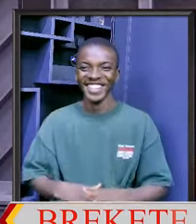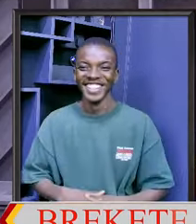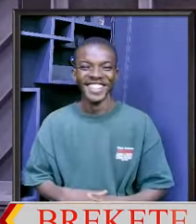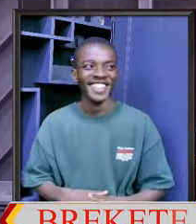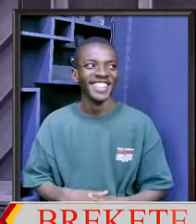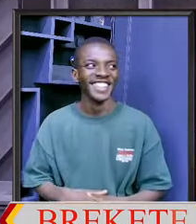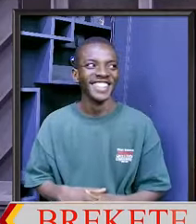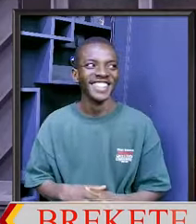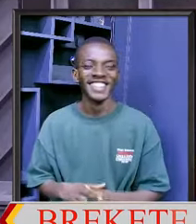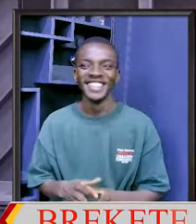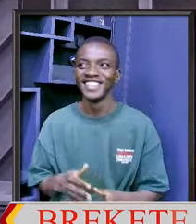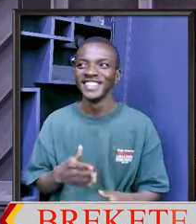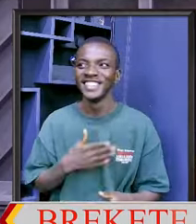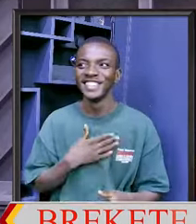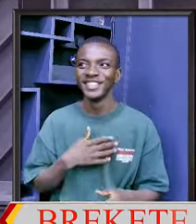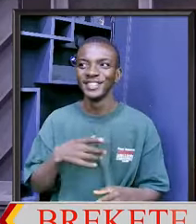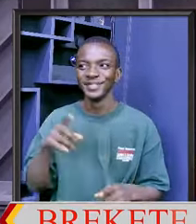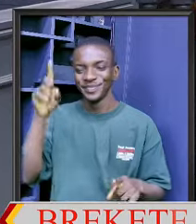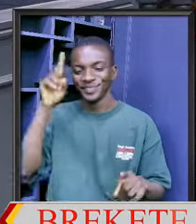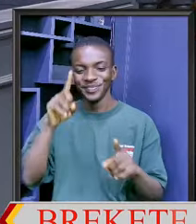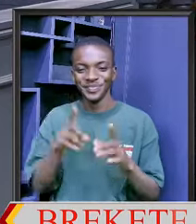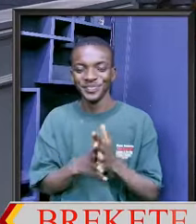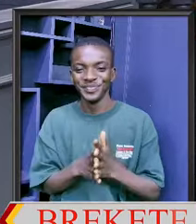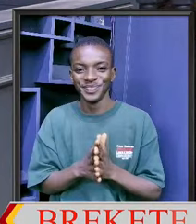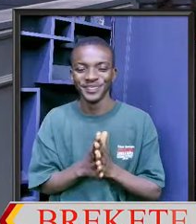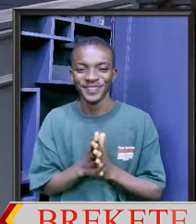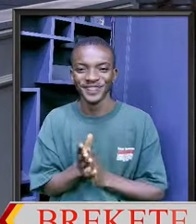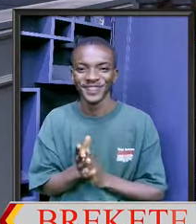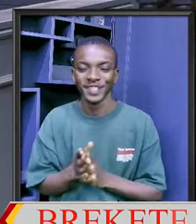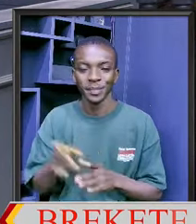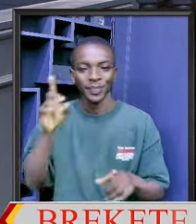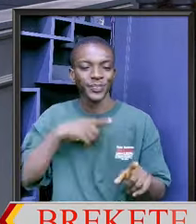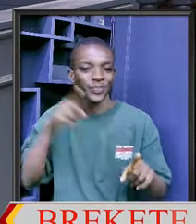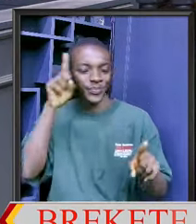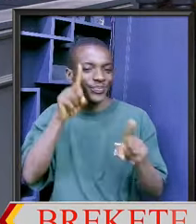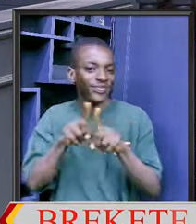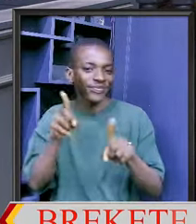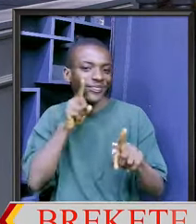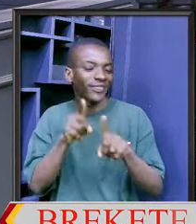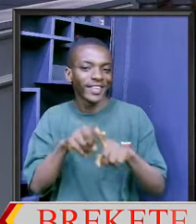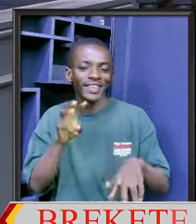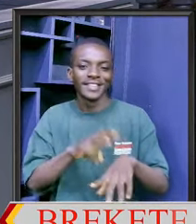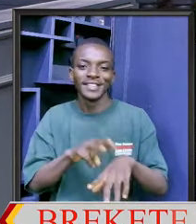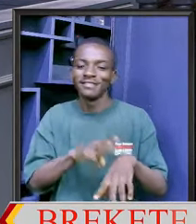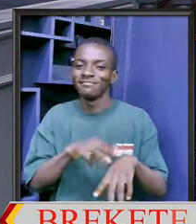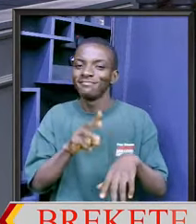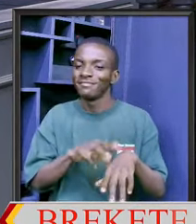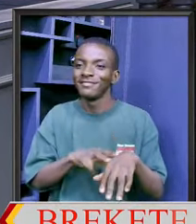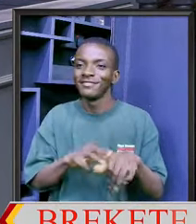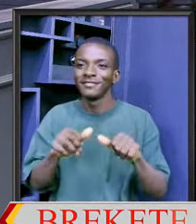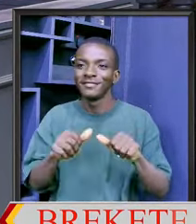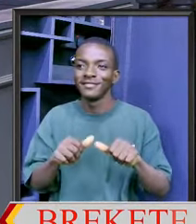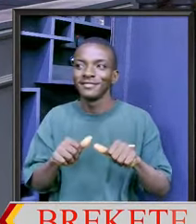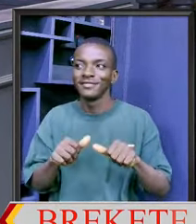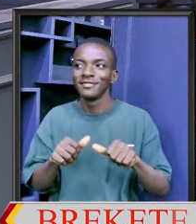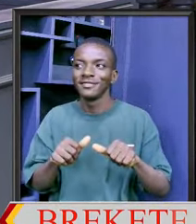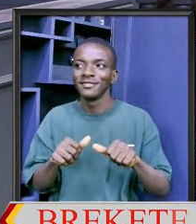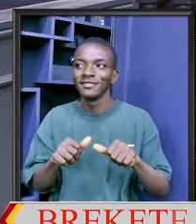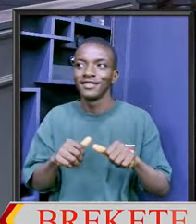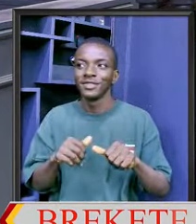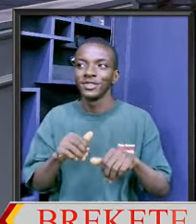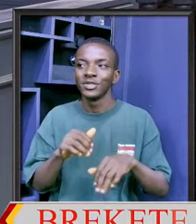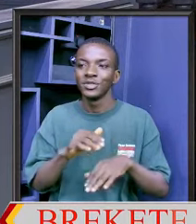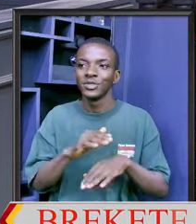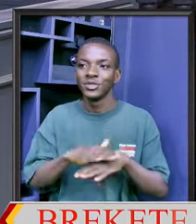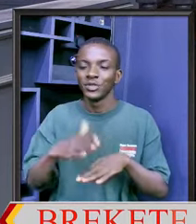Oh my goodness. Thank you, sir. Thank you. My brothers, my sisters, if when I looked on and I see the time, don't they give a signal? Signal. No,